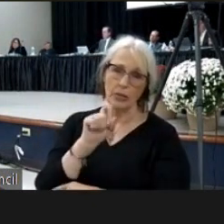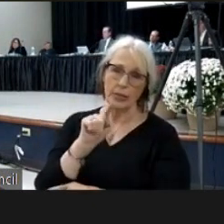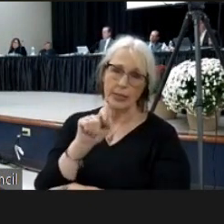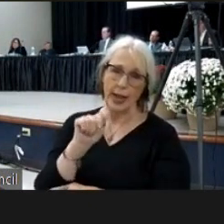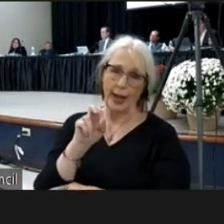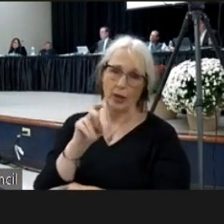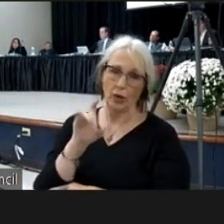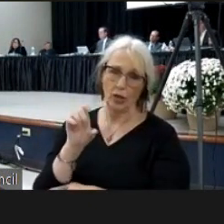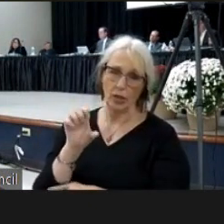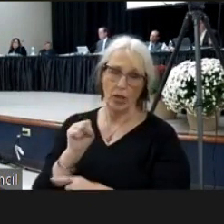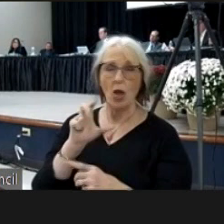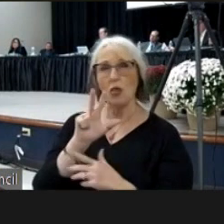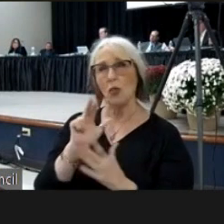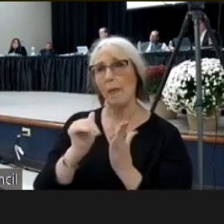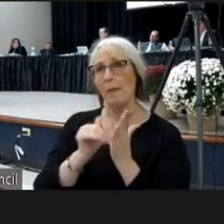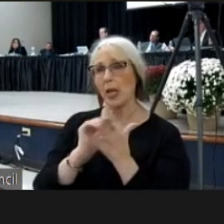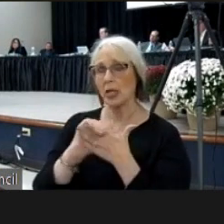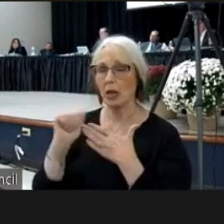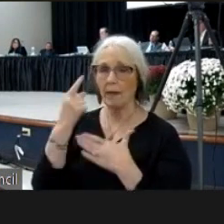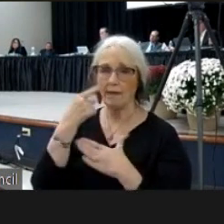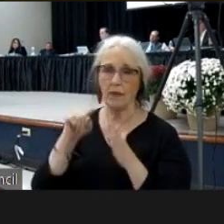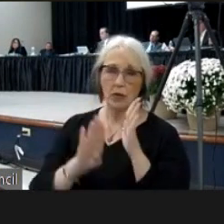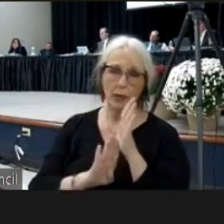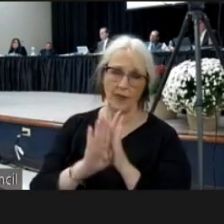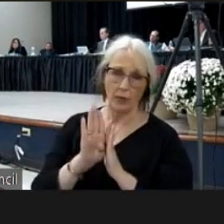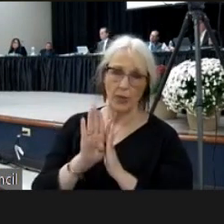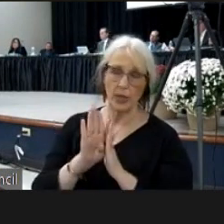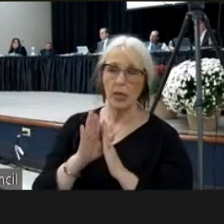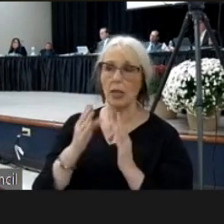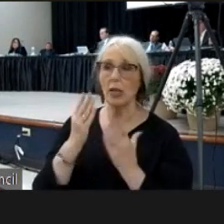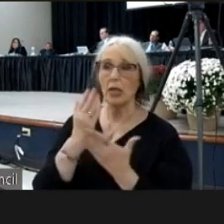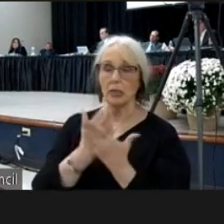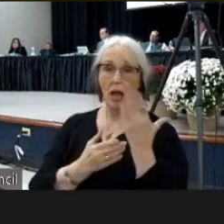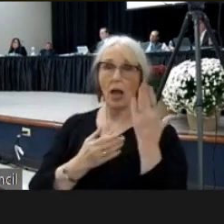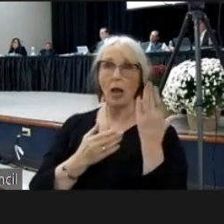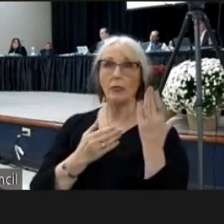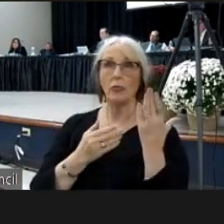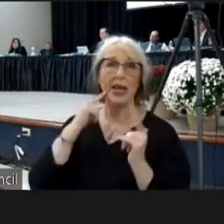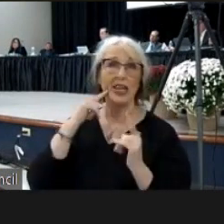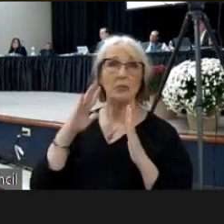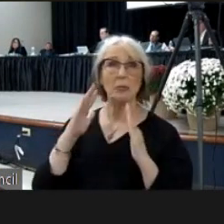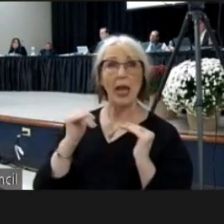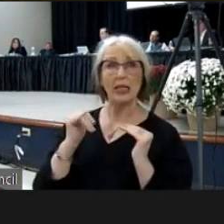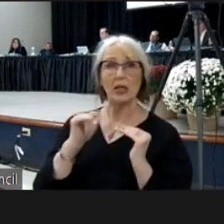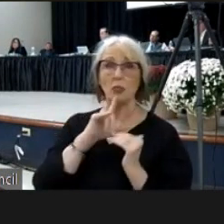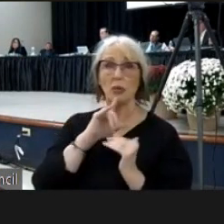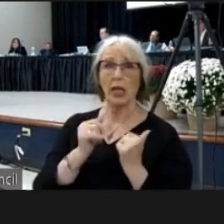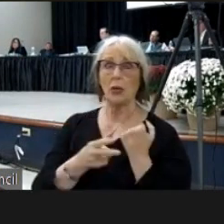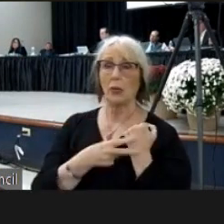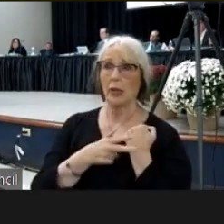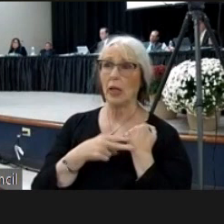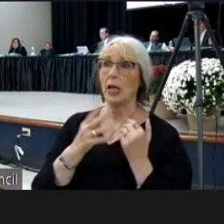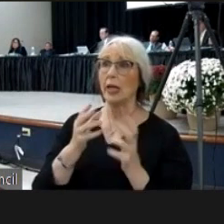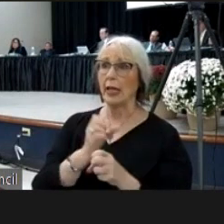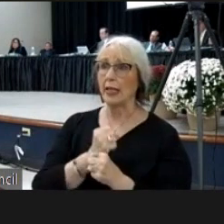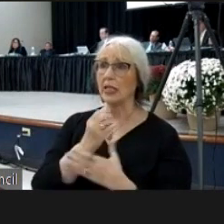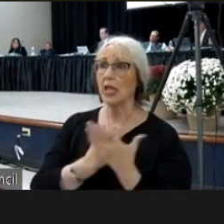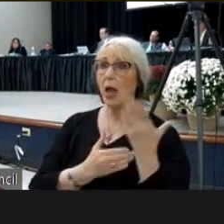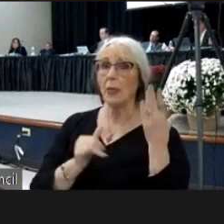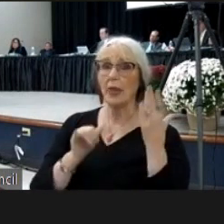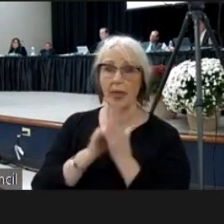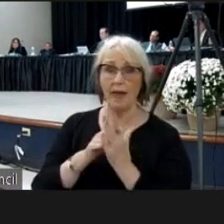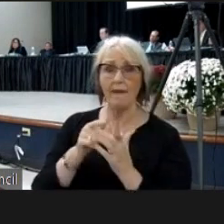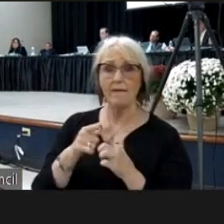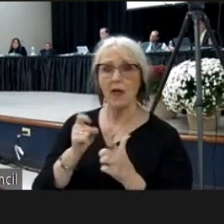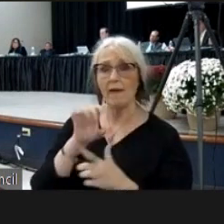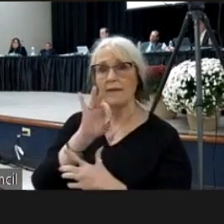$3 million for development. So we have some of that fund, or we anticipate retaining some of the funding from fiscal year